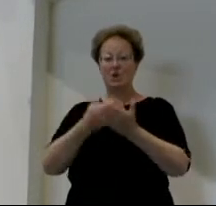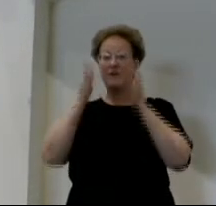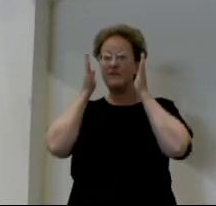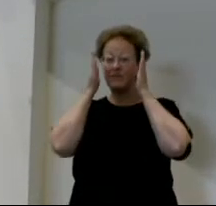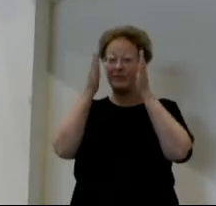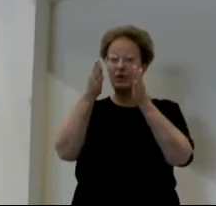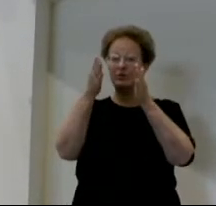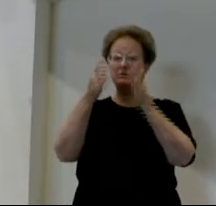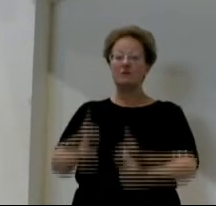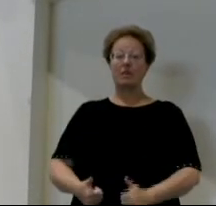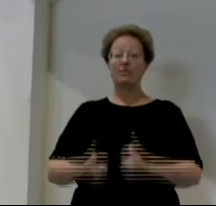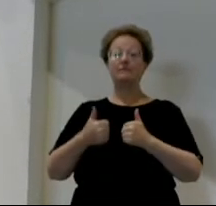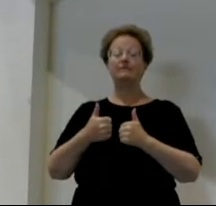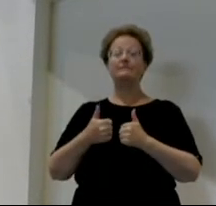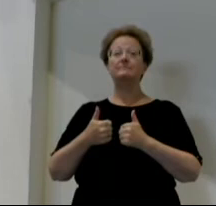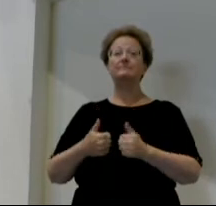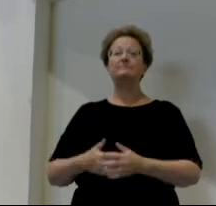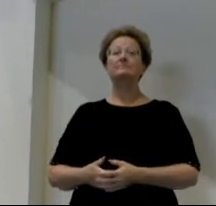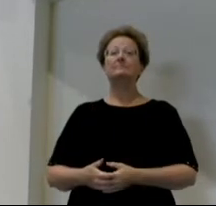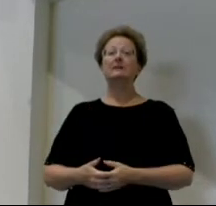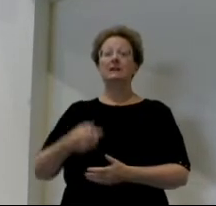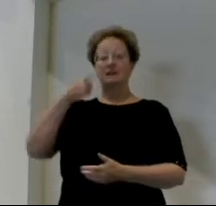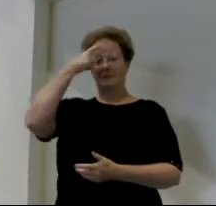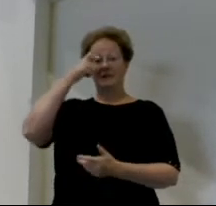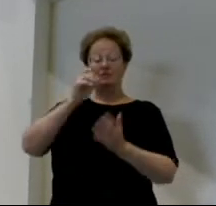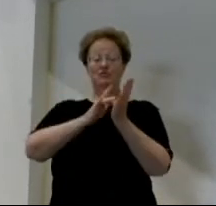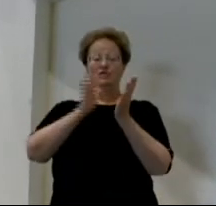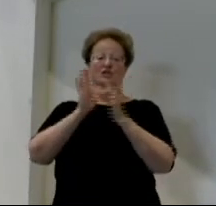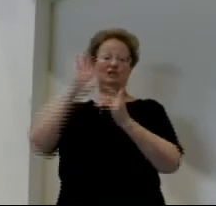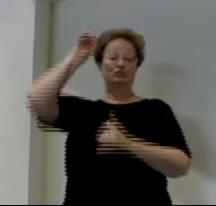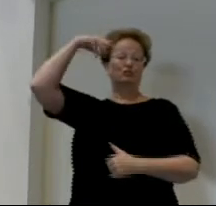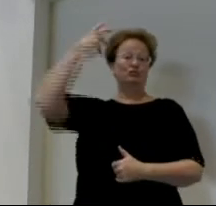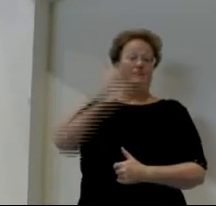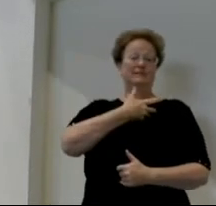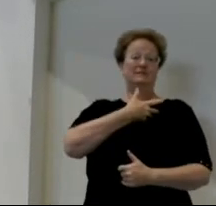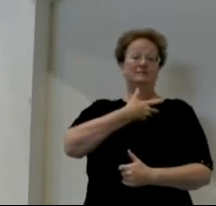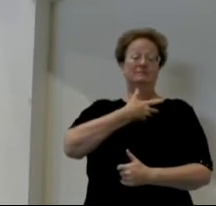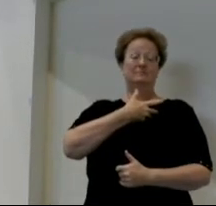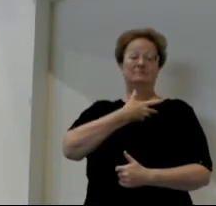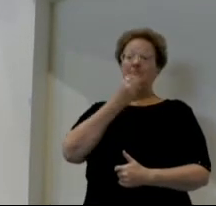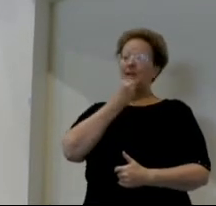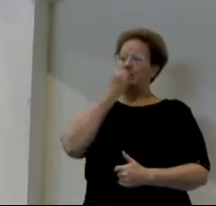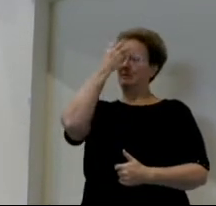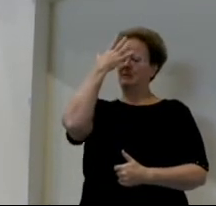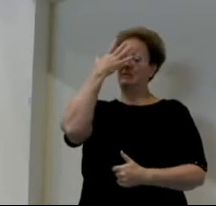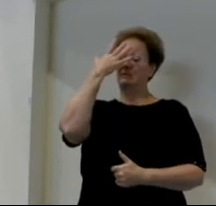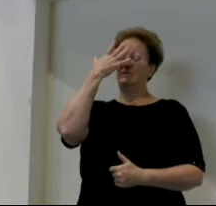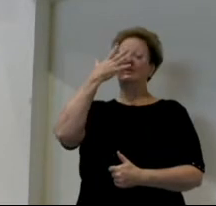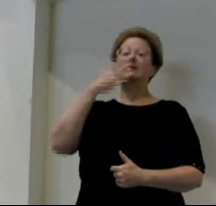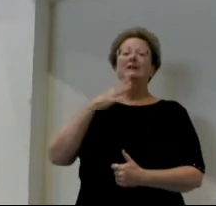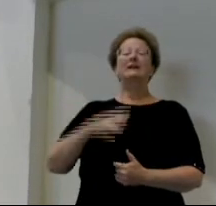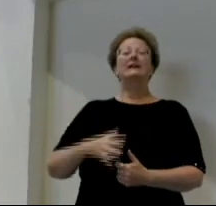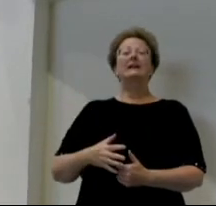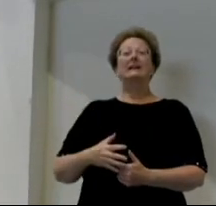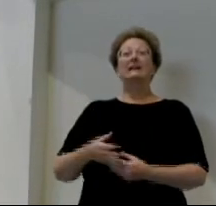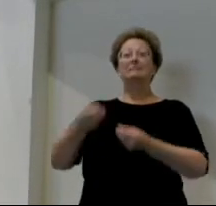life because of the grace of Jesus Christ. Baptism has plunged us into a whole new